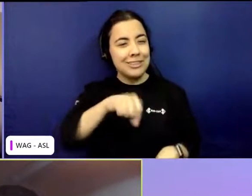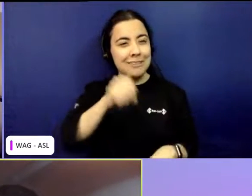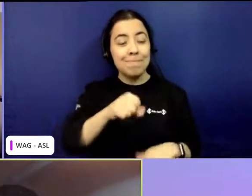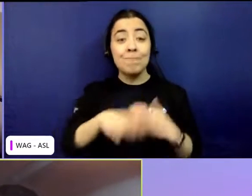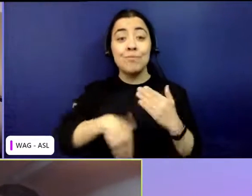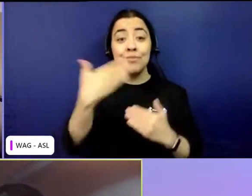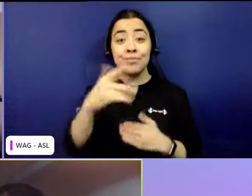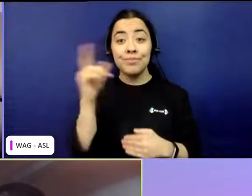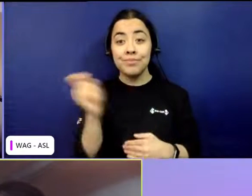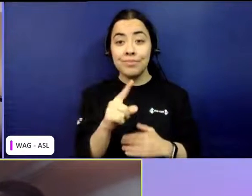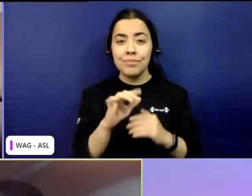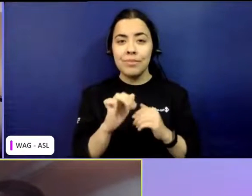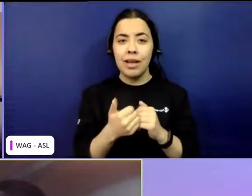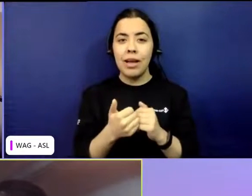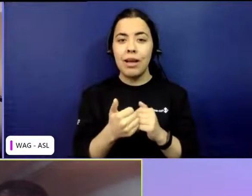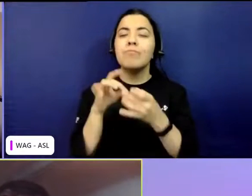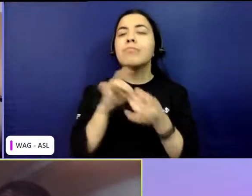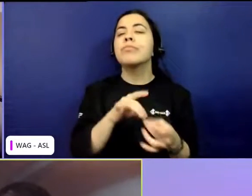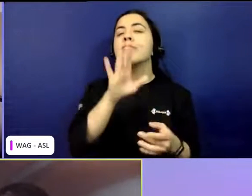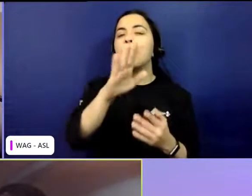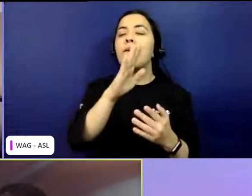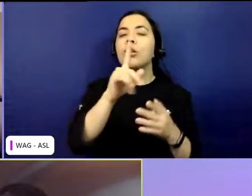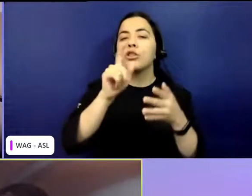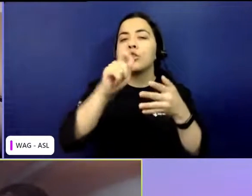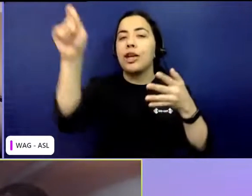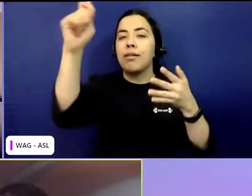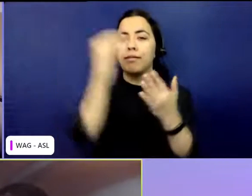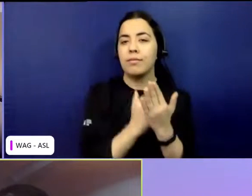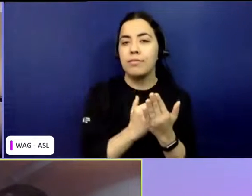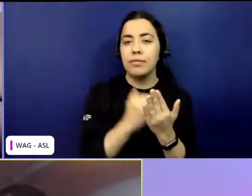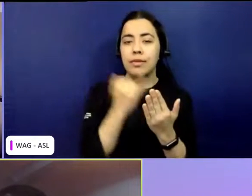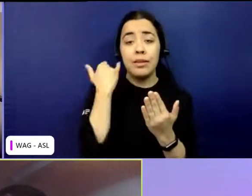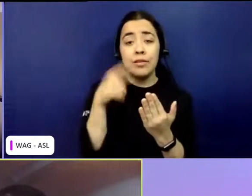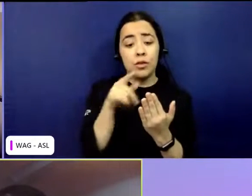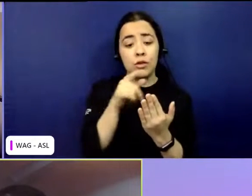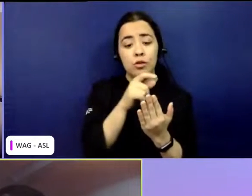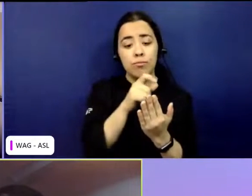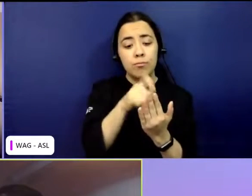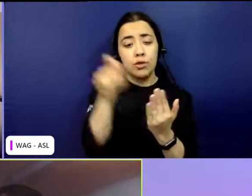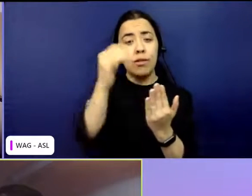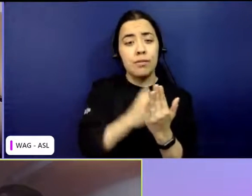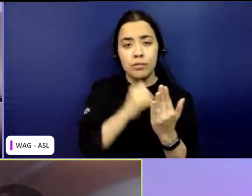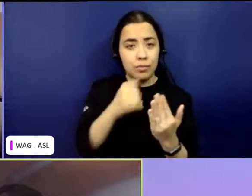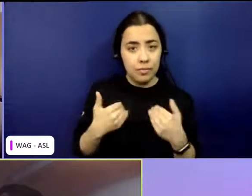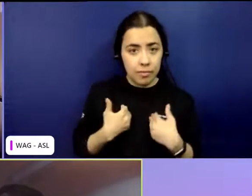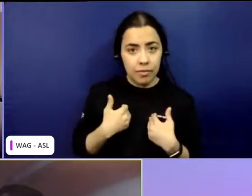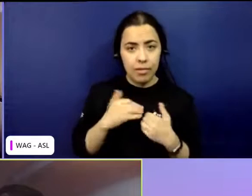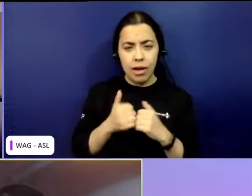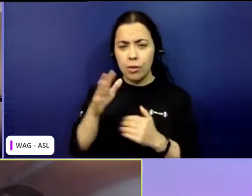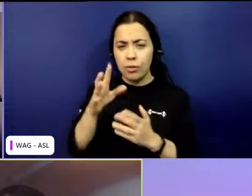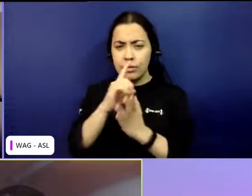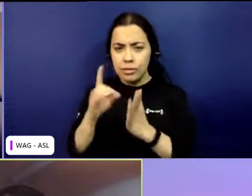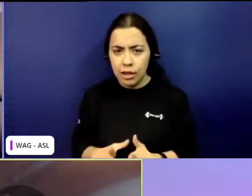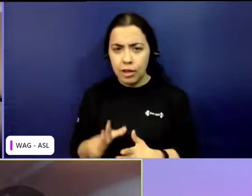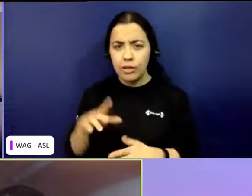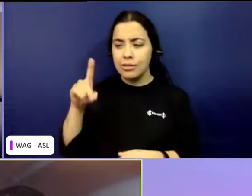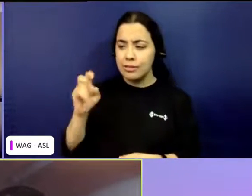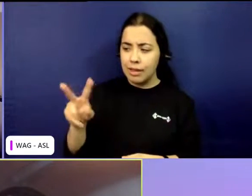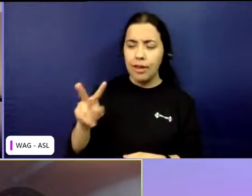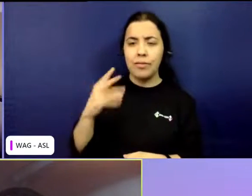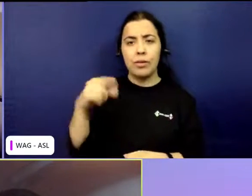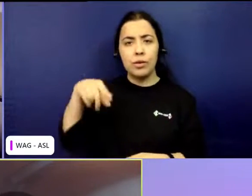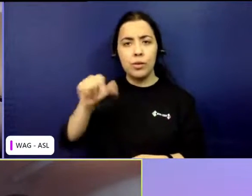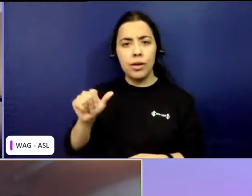is related to your checklist. So if you don't use checklists, how are your designers, devs, and QA folks consistently ensuring that they